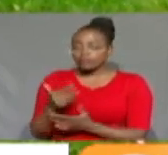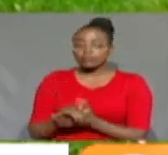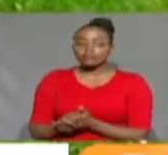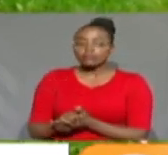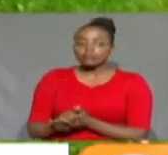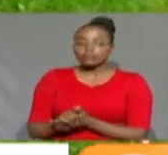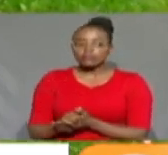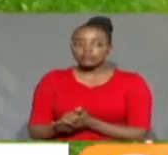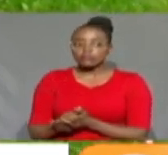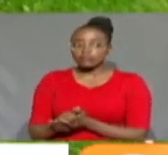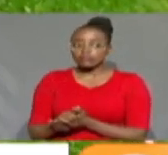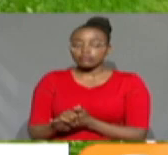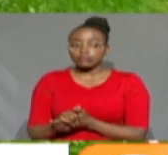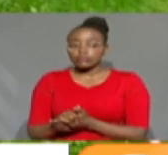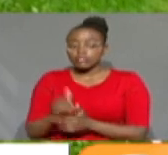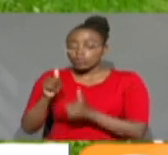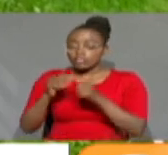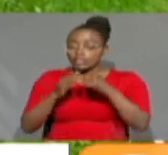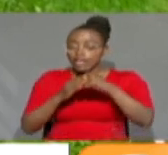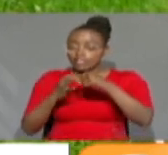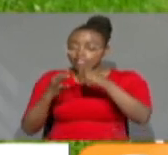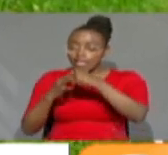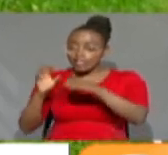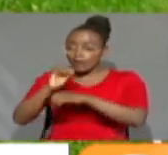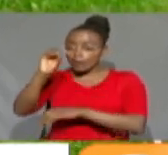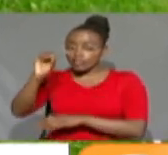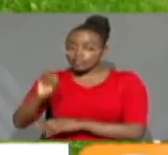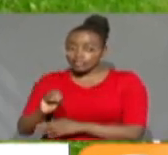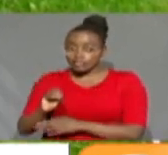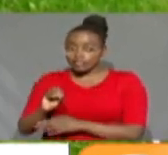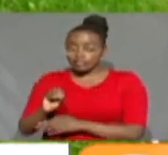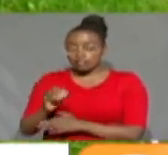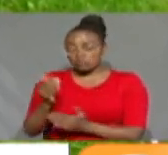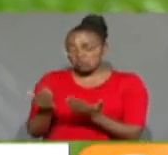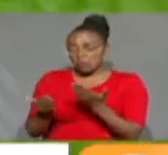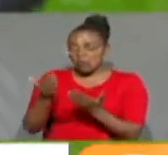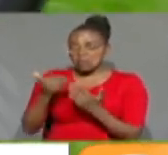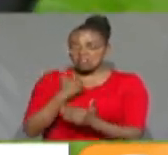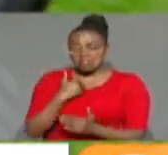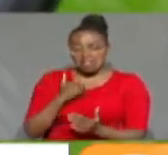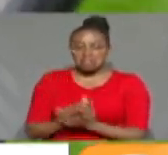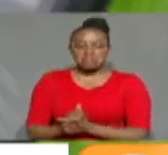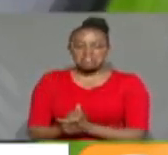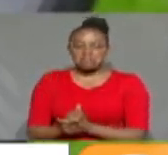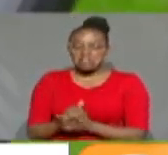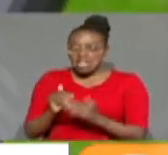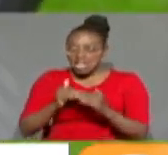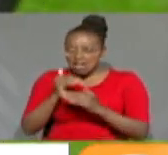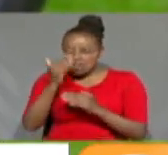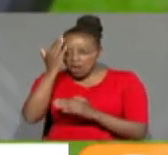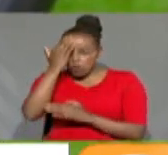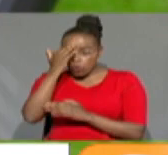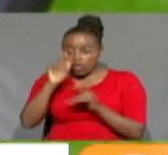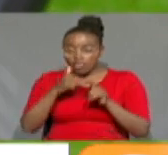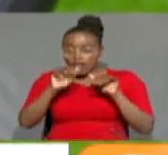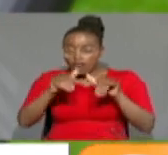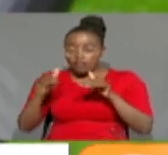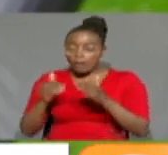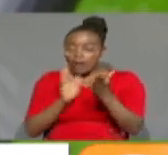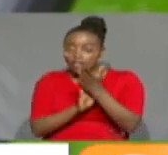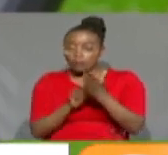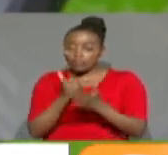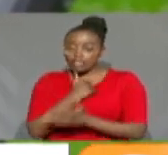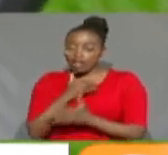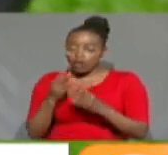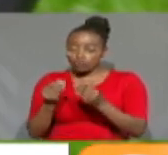triticina, with 98% probability. After the diagnosis, the farmer gets recommendations on